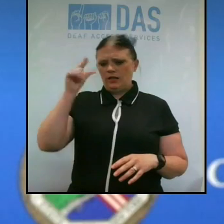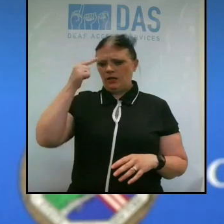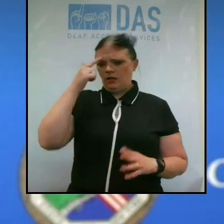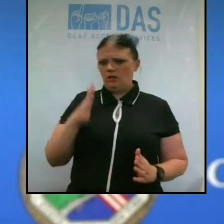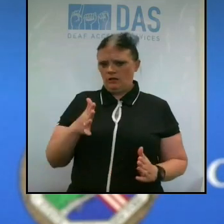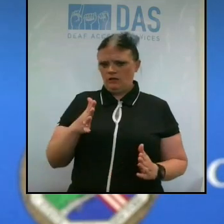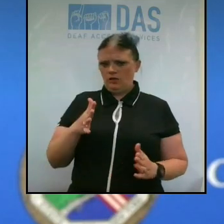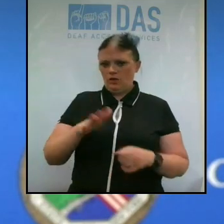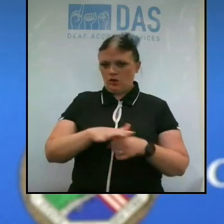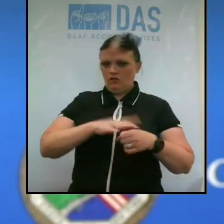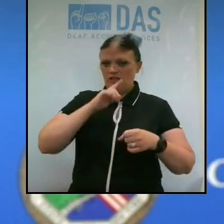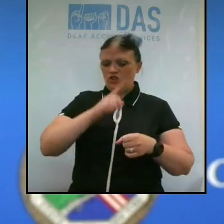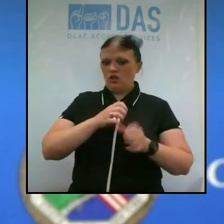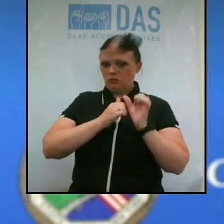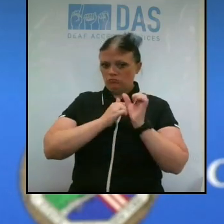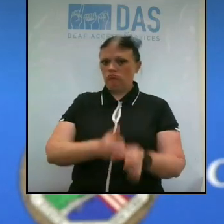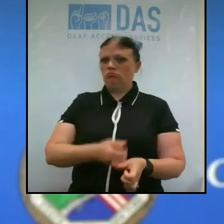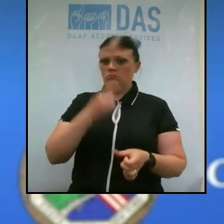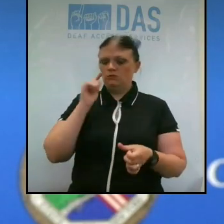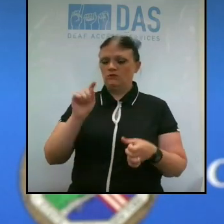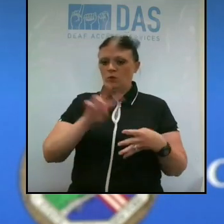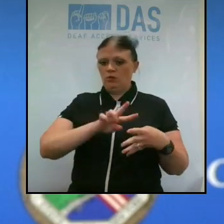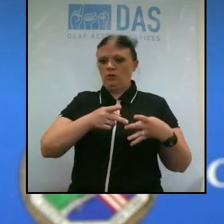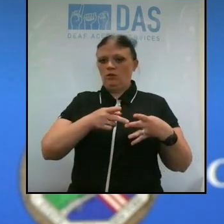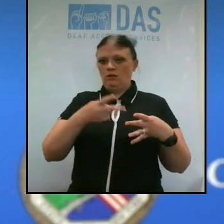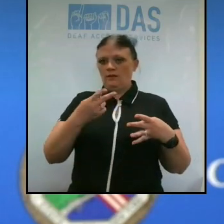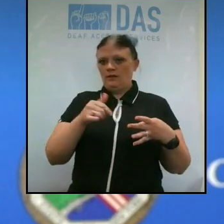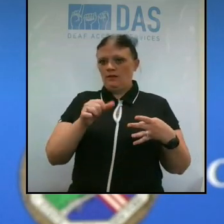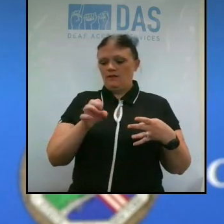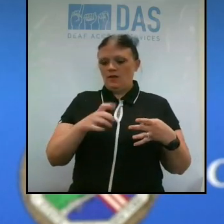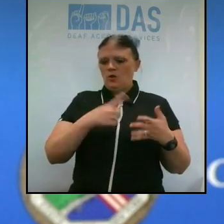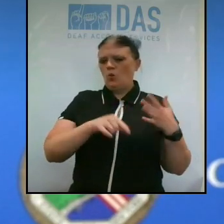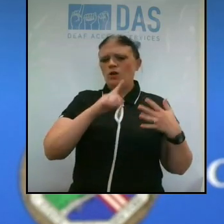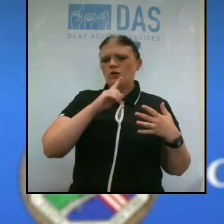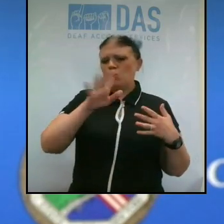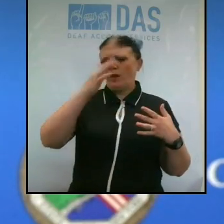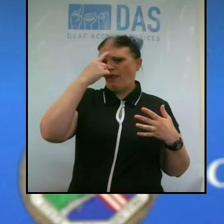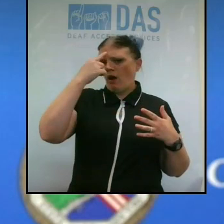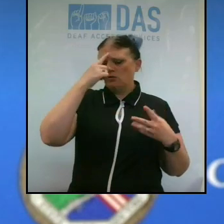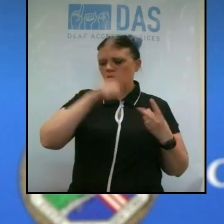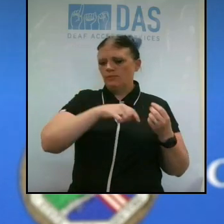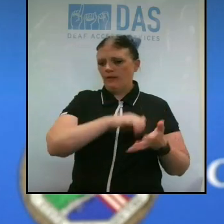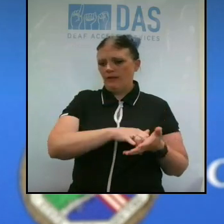track for phase 2, I was wondering what your thoughts were about